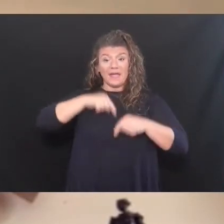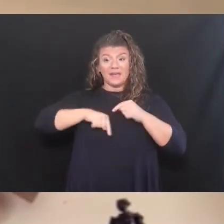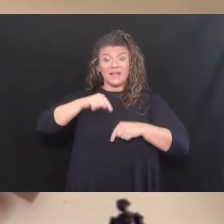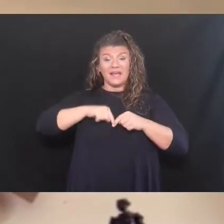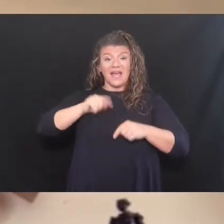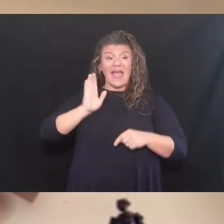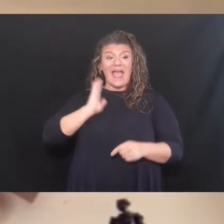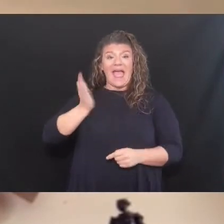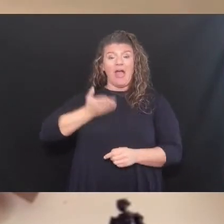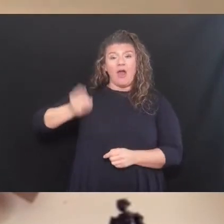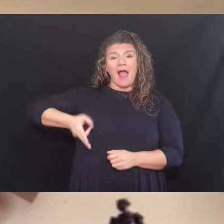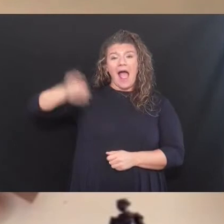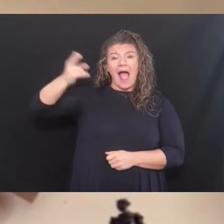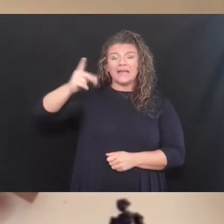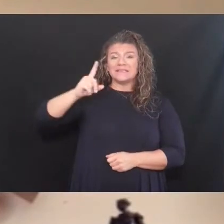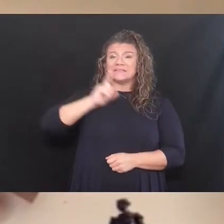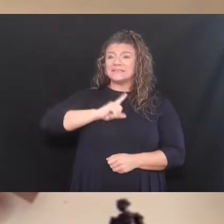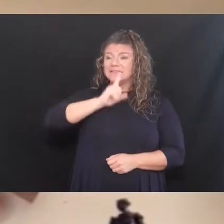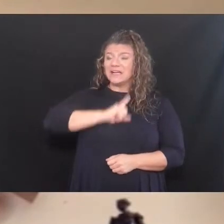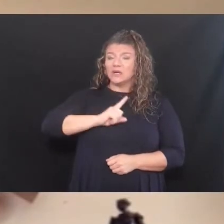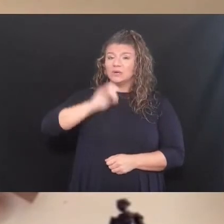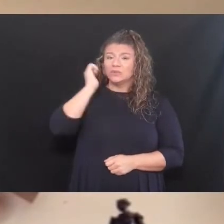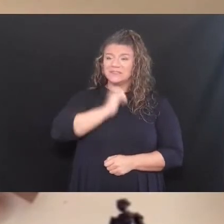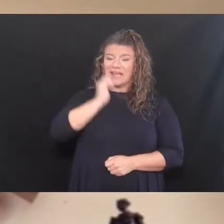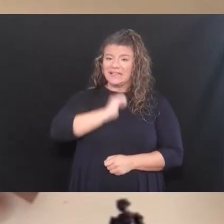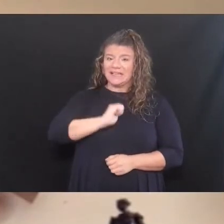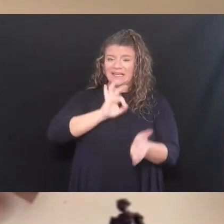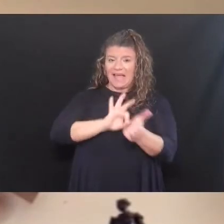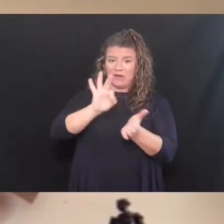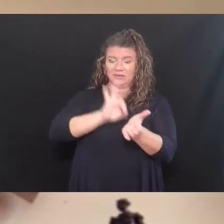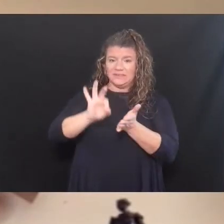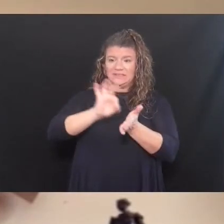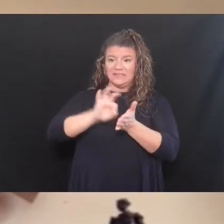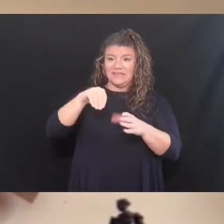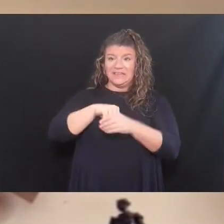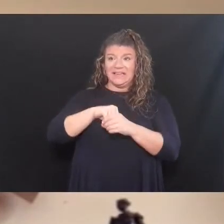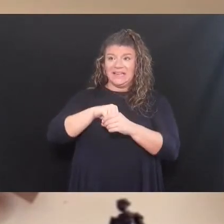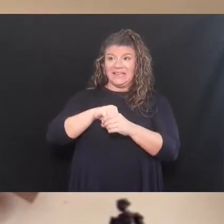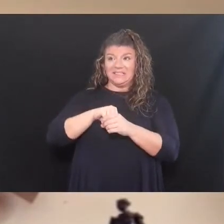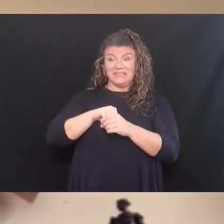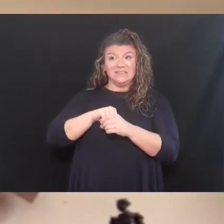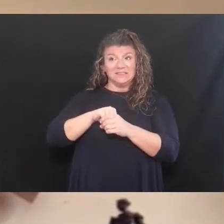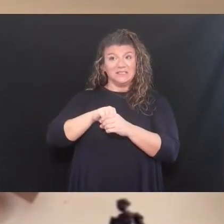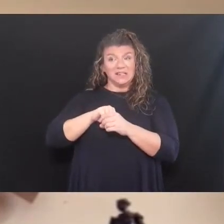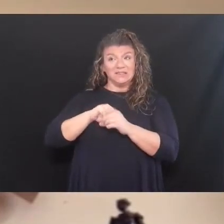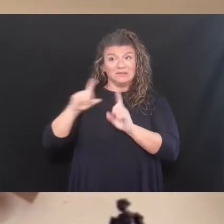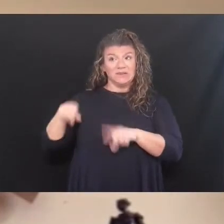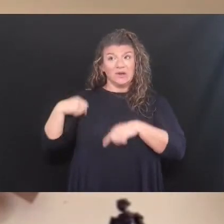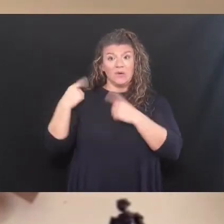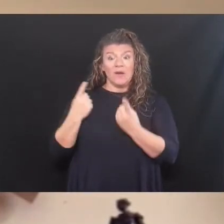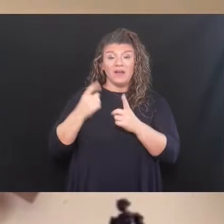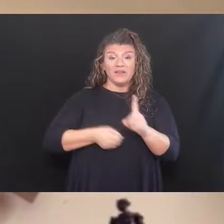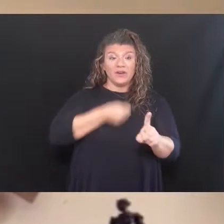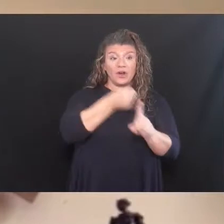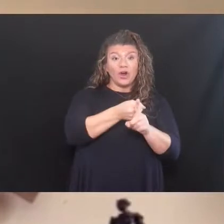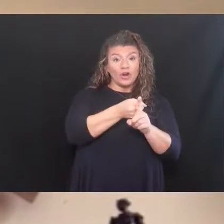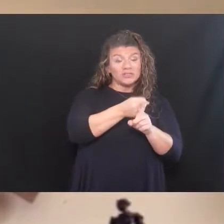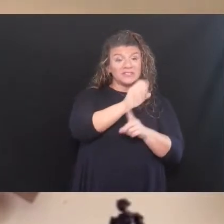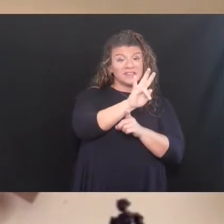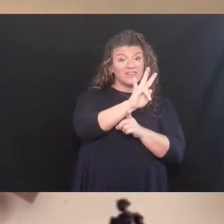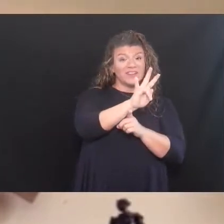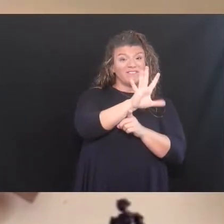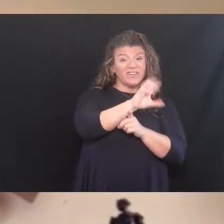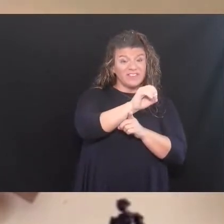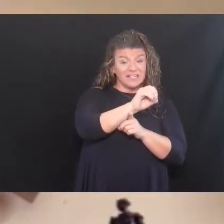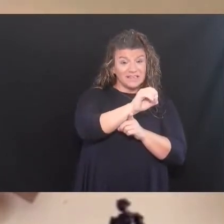our highest single daily case count in the last surge was 1,715.